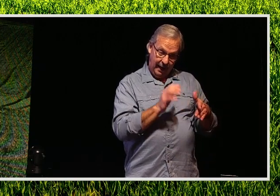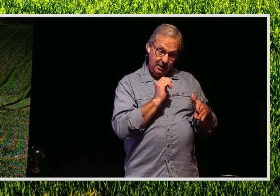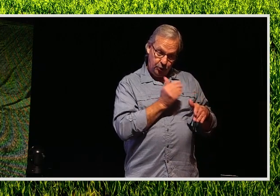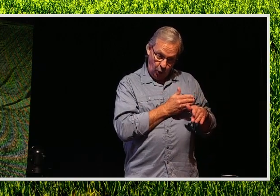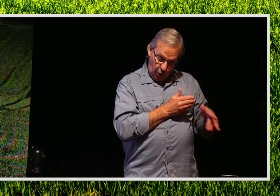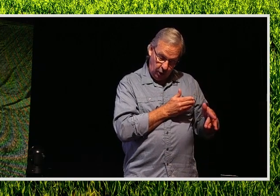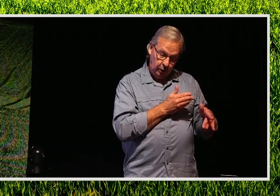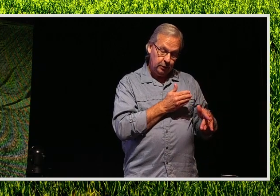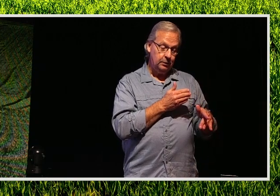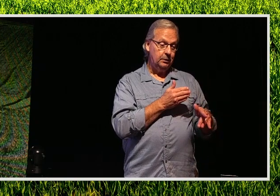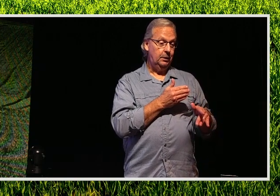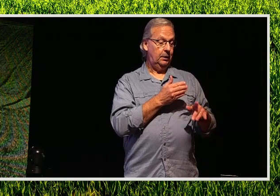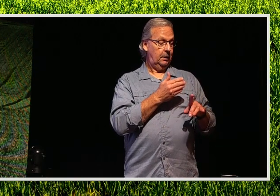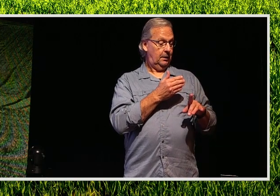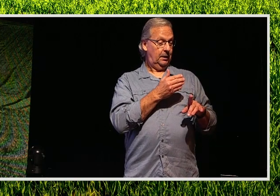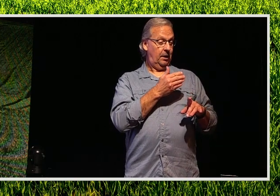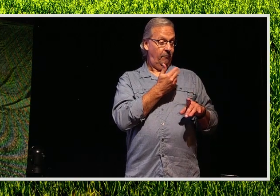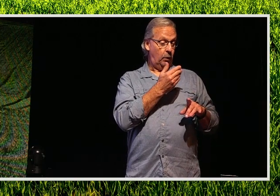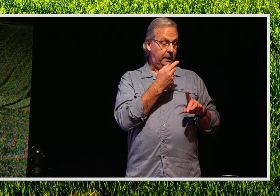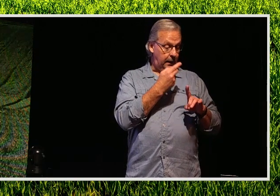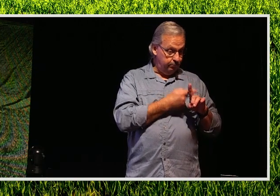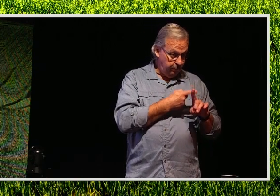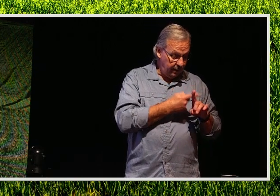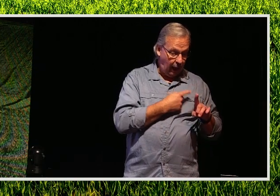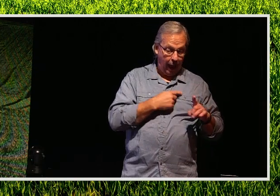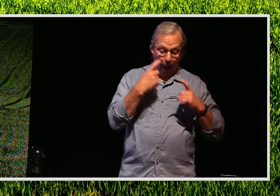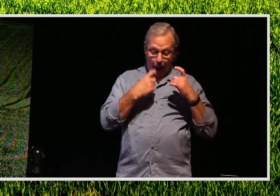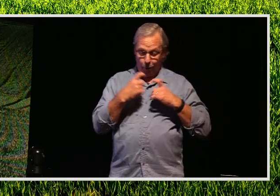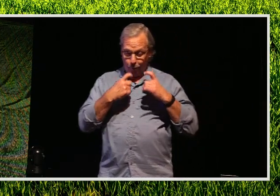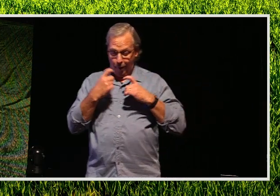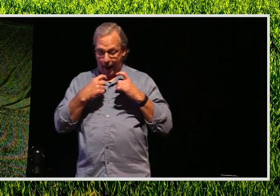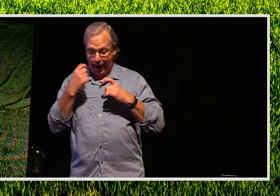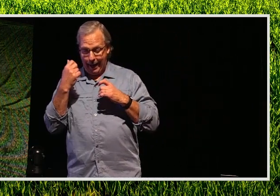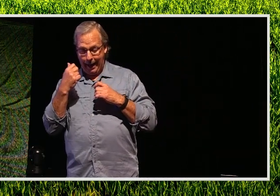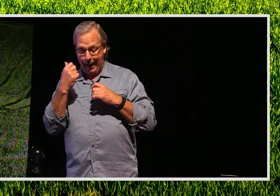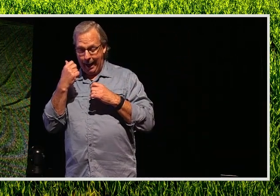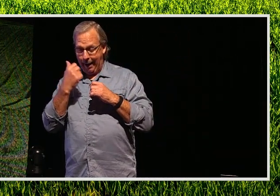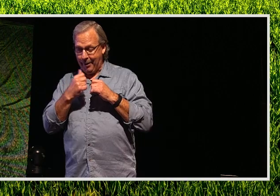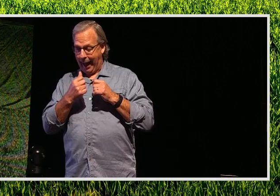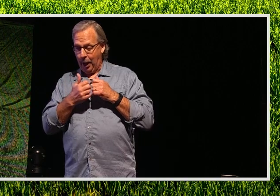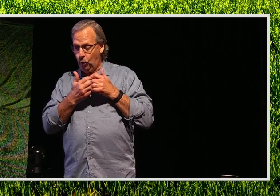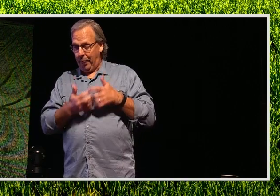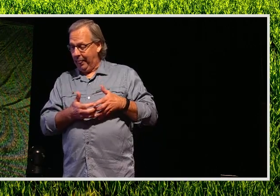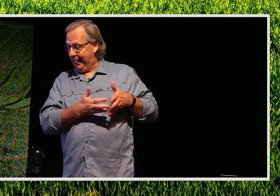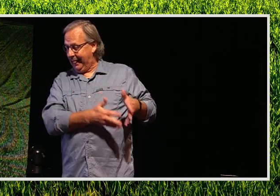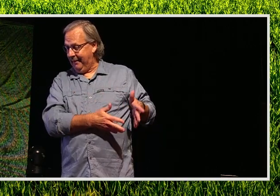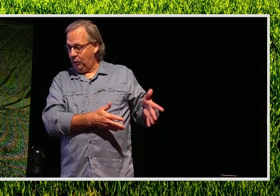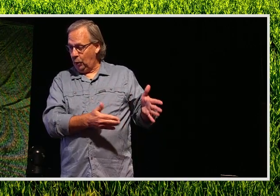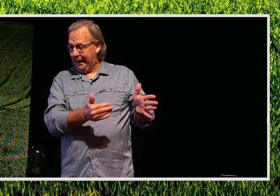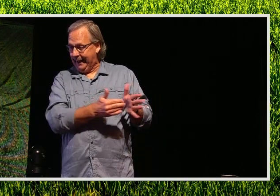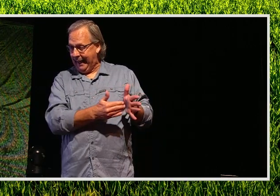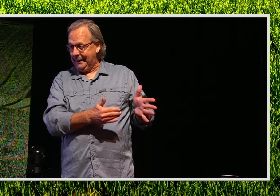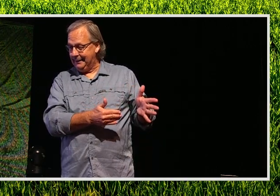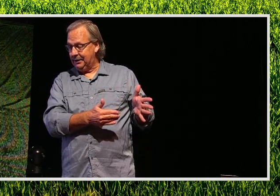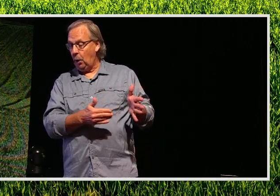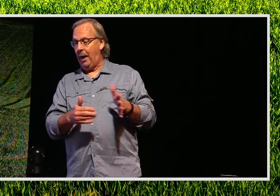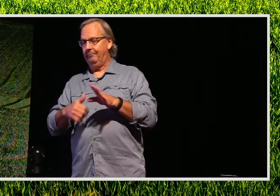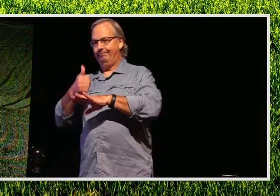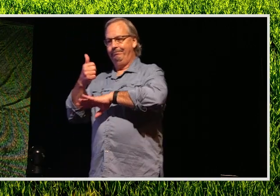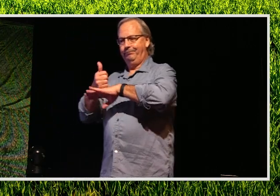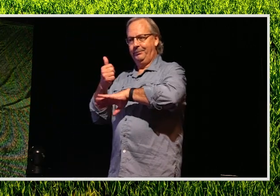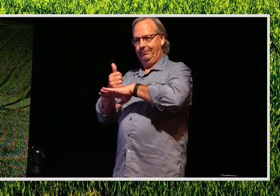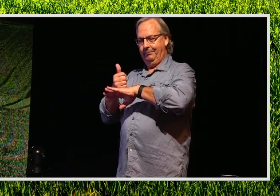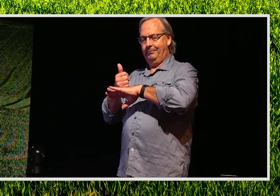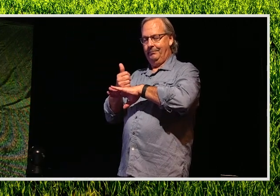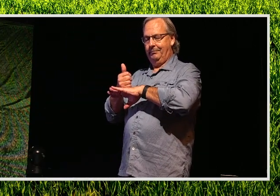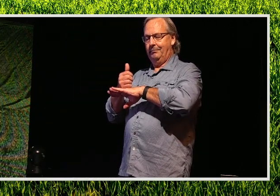I cried every single day, and I knew that I could never leave her again. And so I started AppeSweet as a promise to her